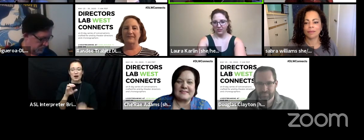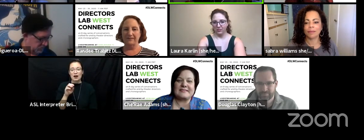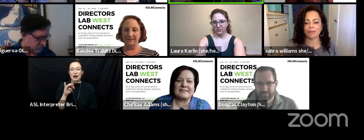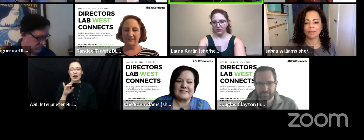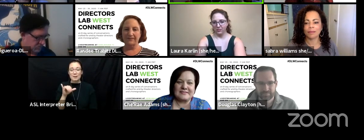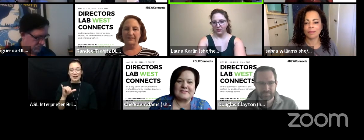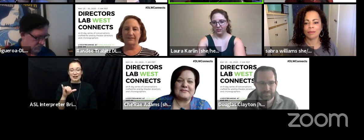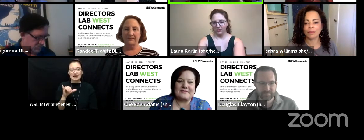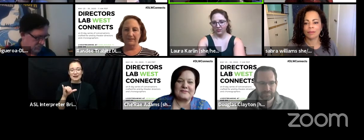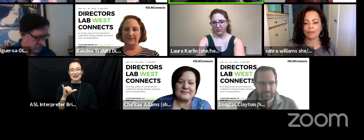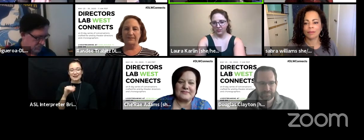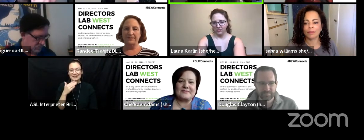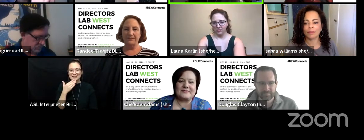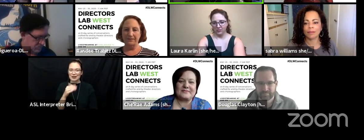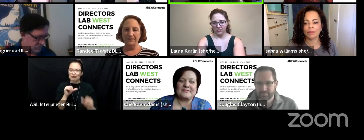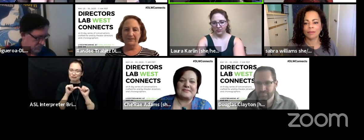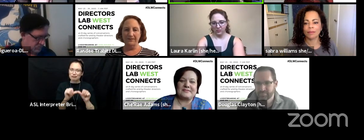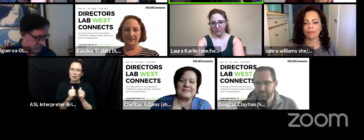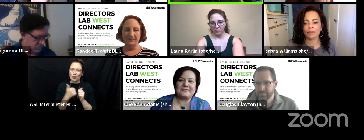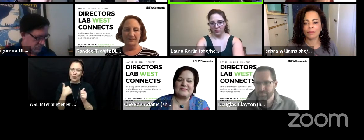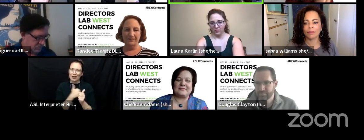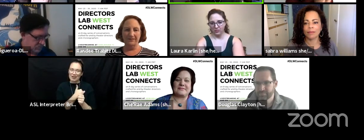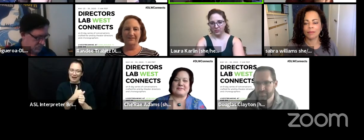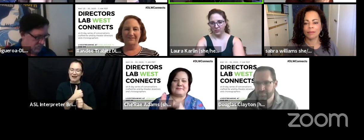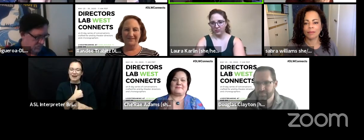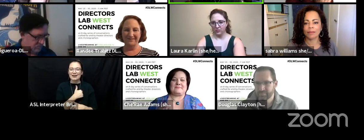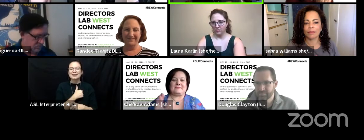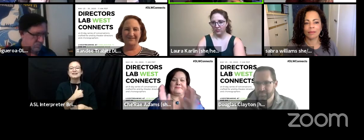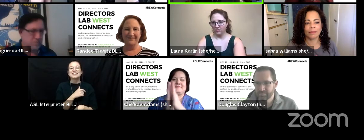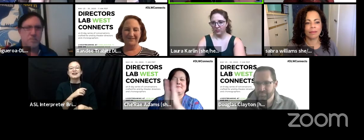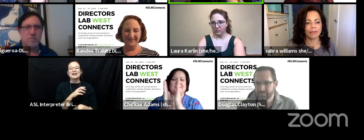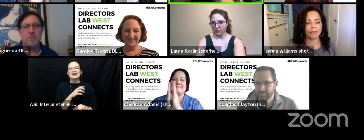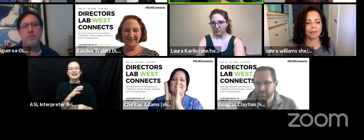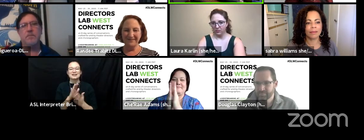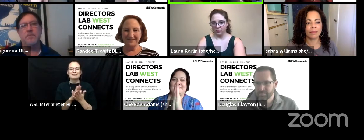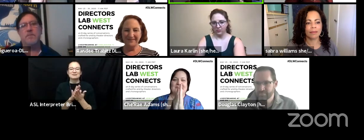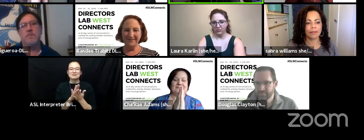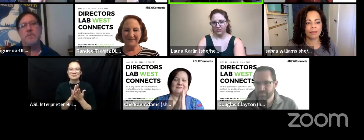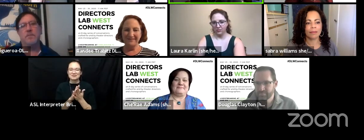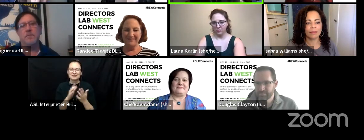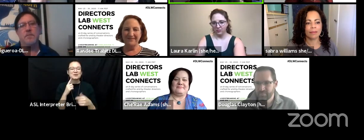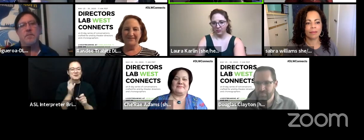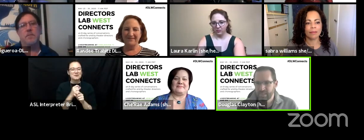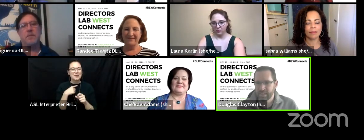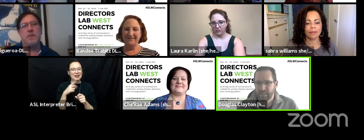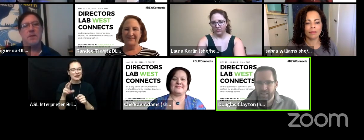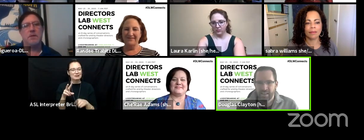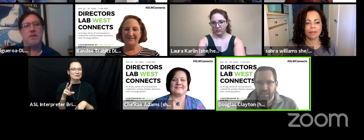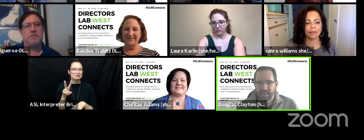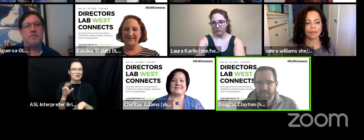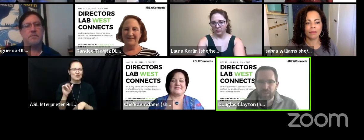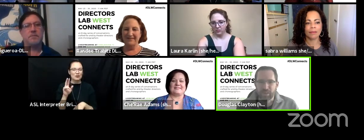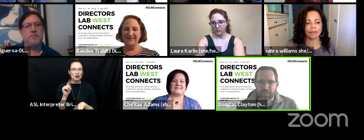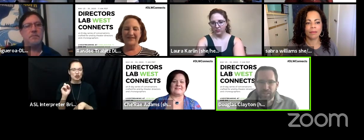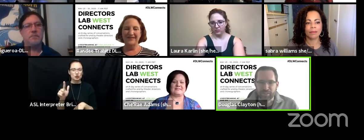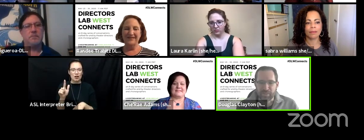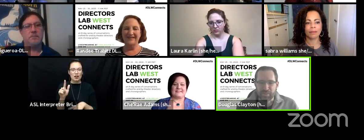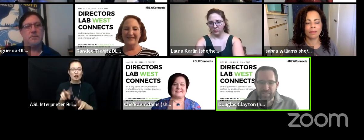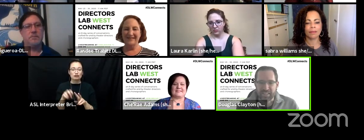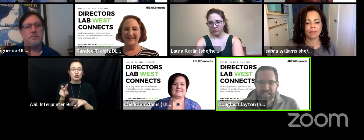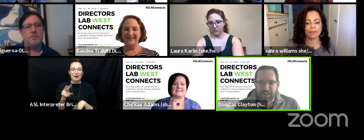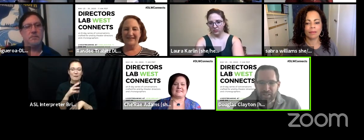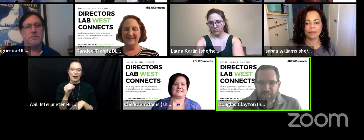Clayes. Thank you for sticking with us and continuing to coordinate when we decided to make this virtual jump. And we'd also like